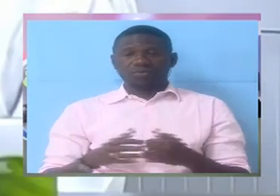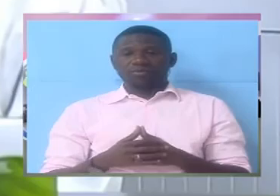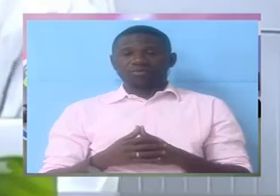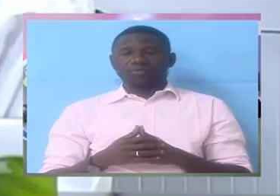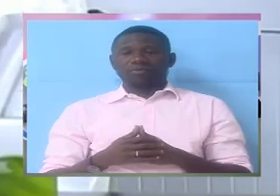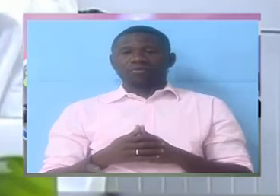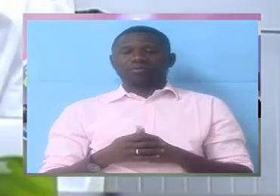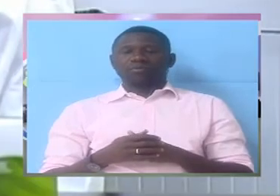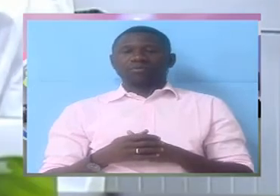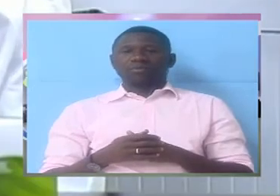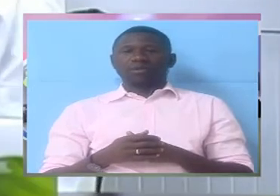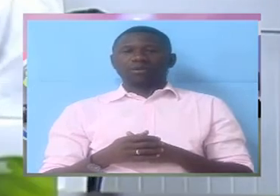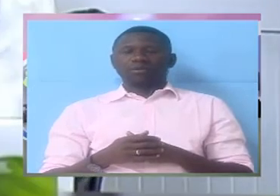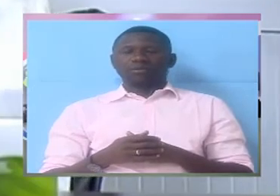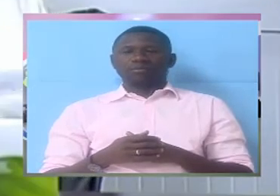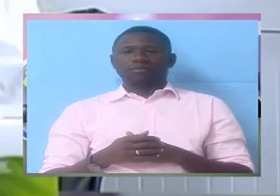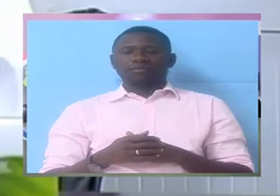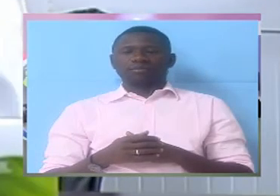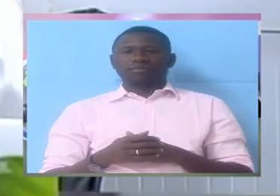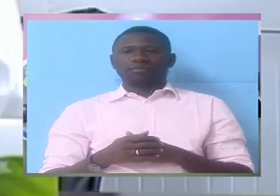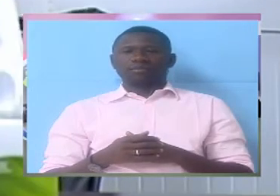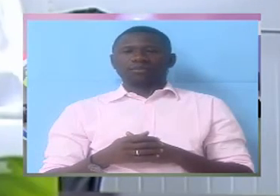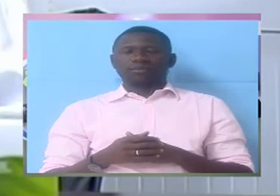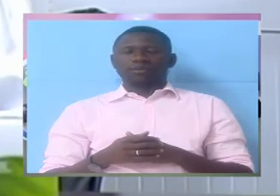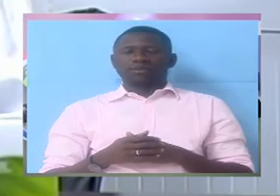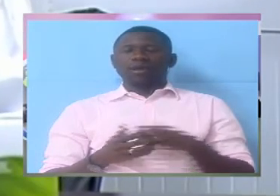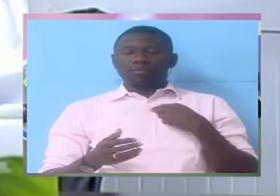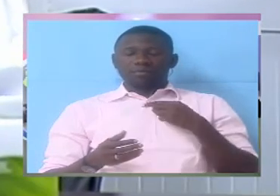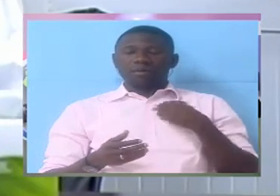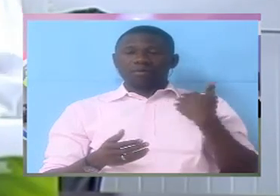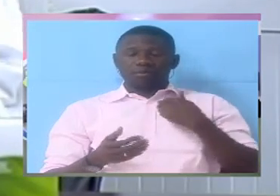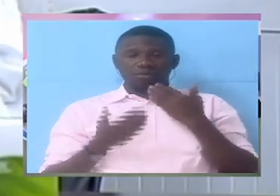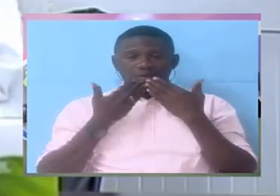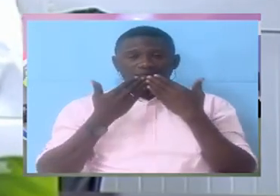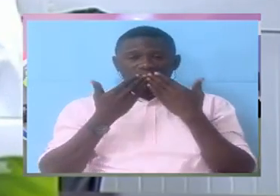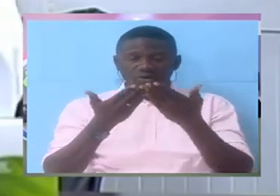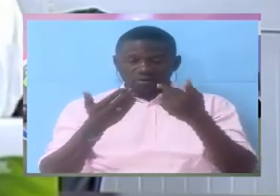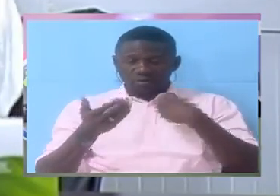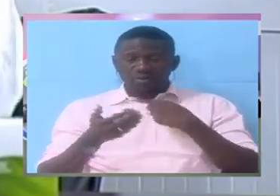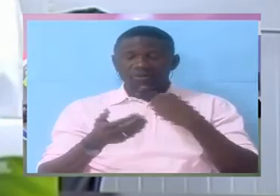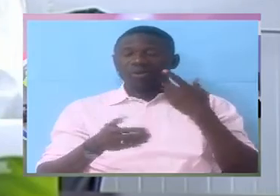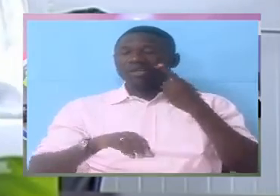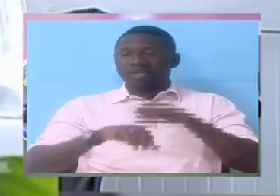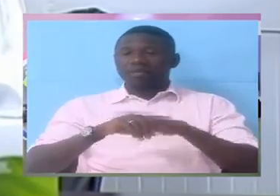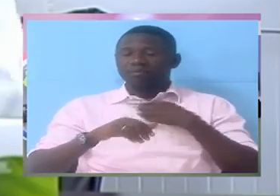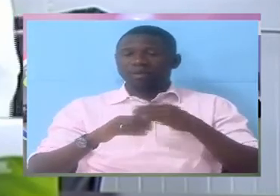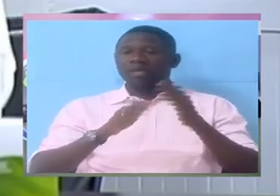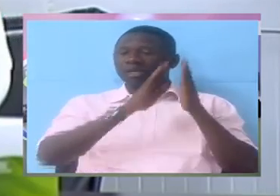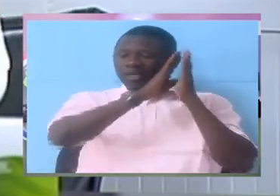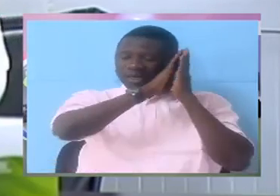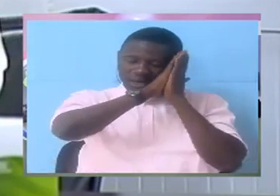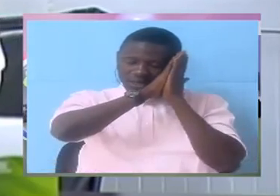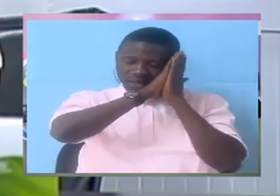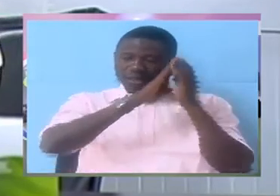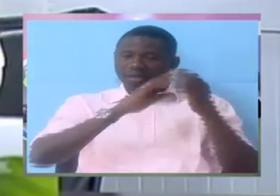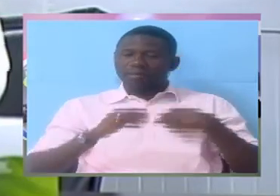I was informed when already I was in bed that my officers at the TDA